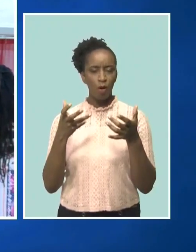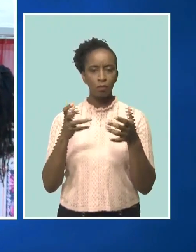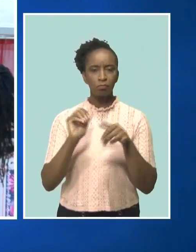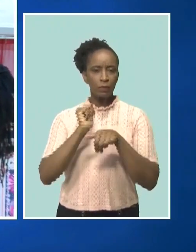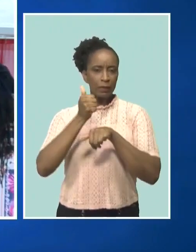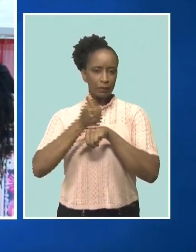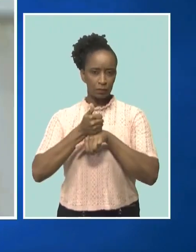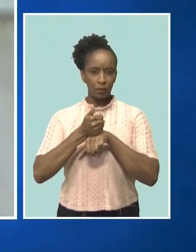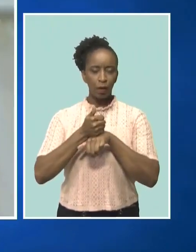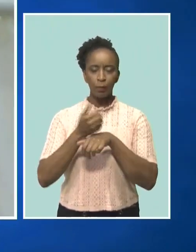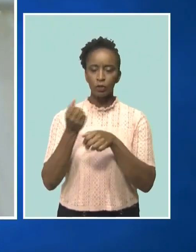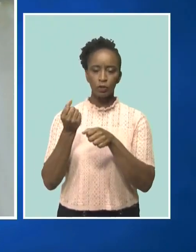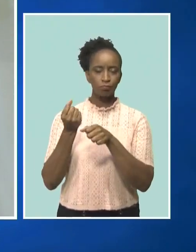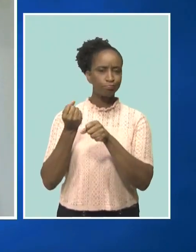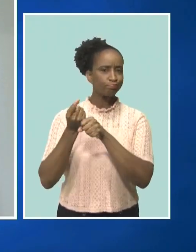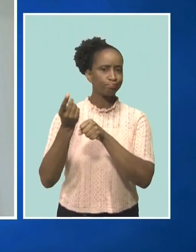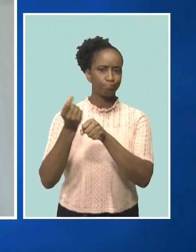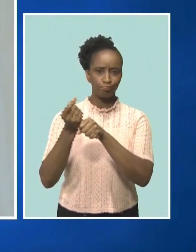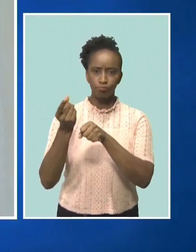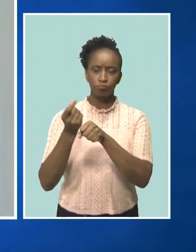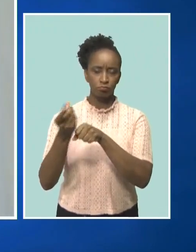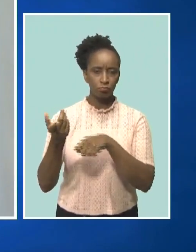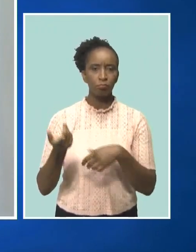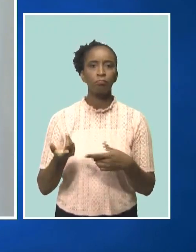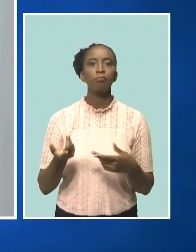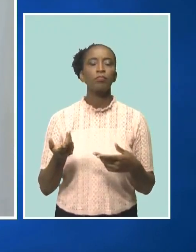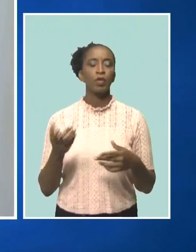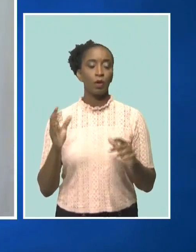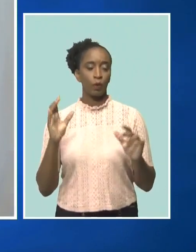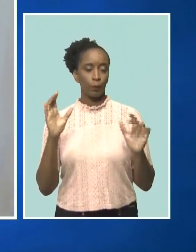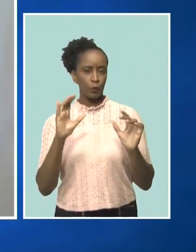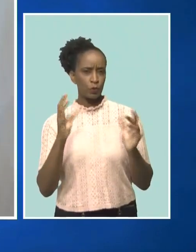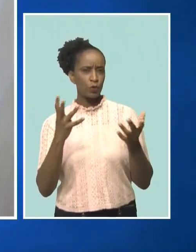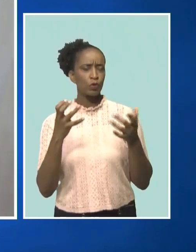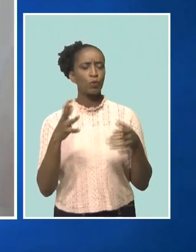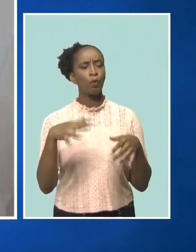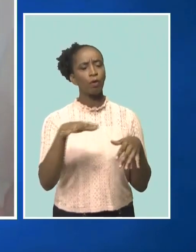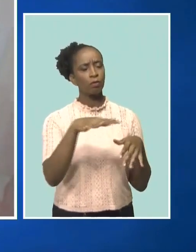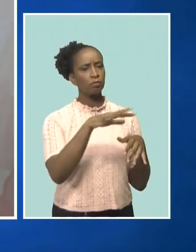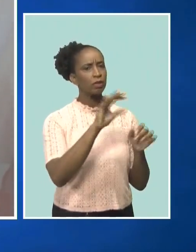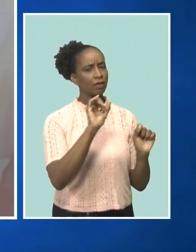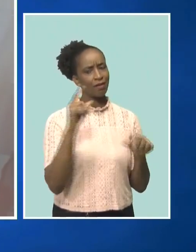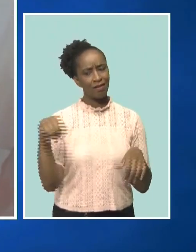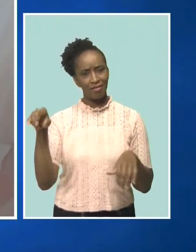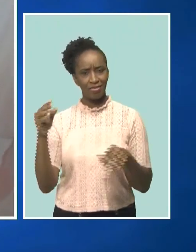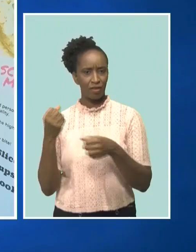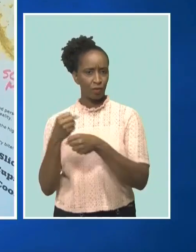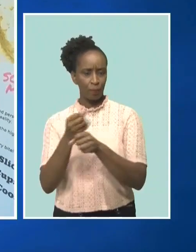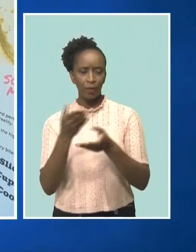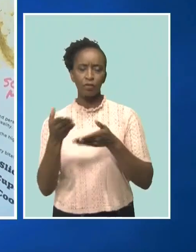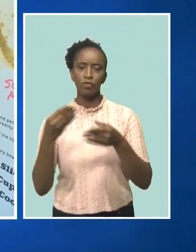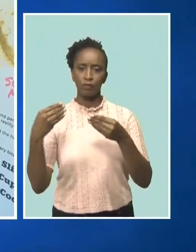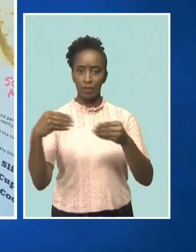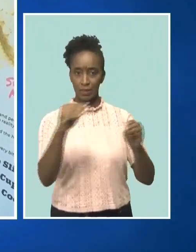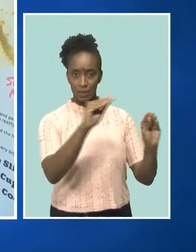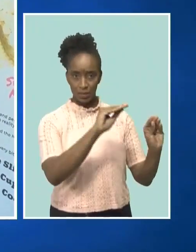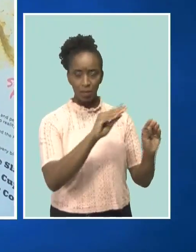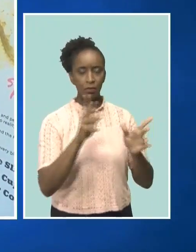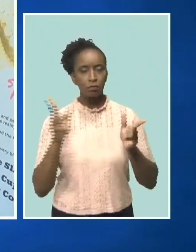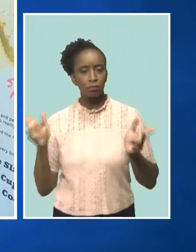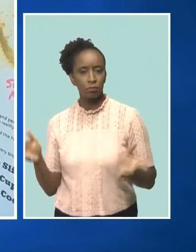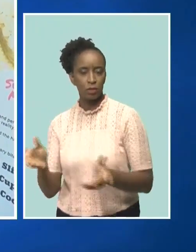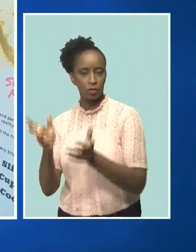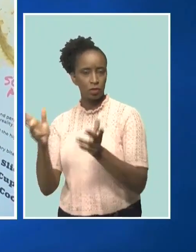at the beginning of the year that we are looking for markets for our clients. Access to markets is a key area in promoting entrepreneurship,